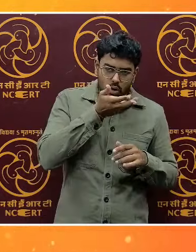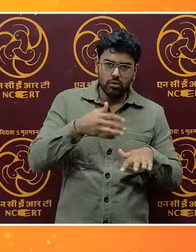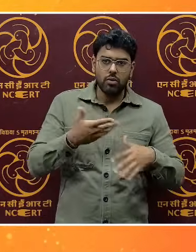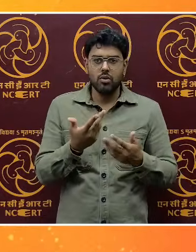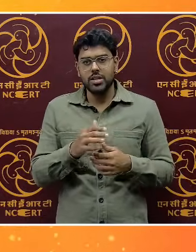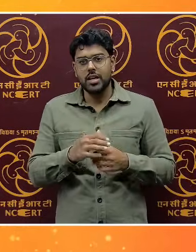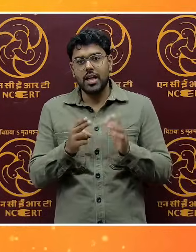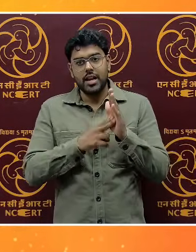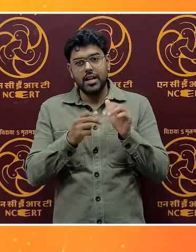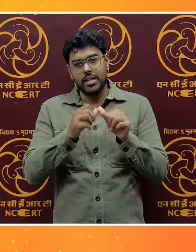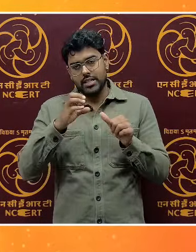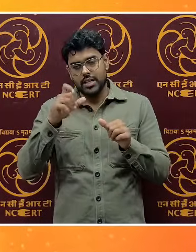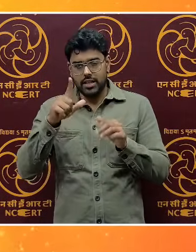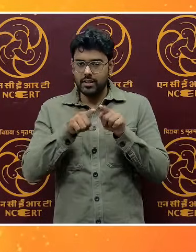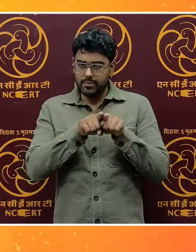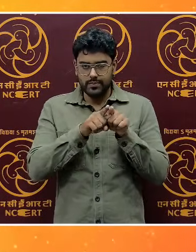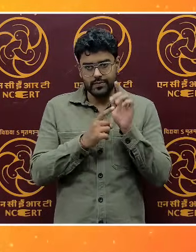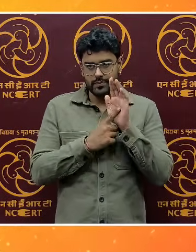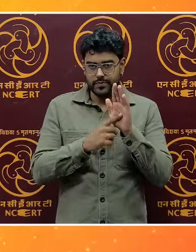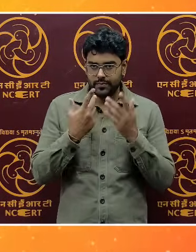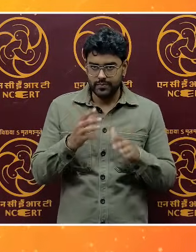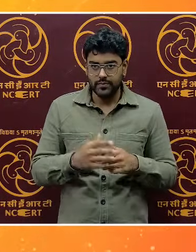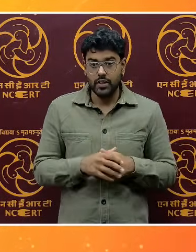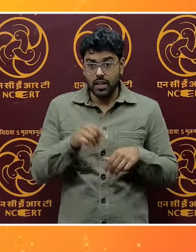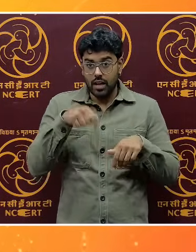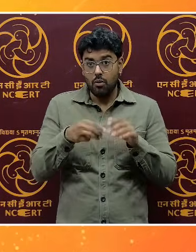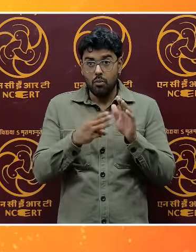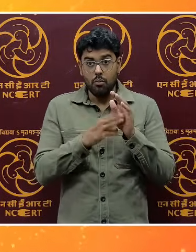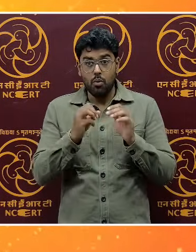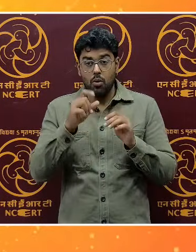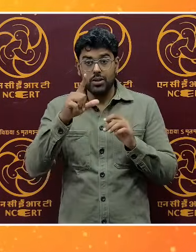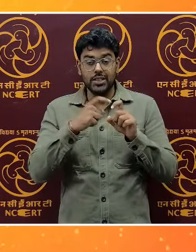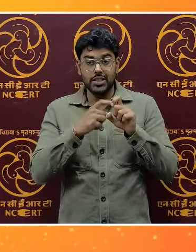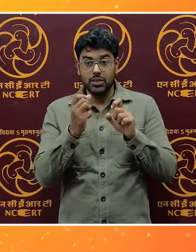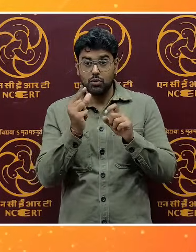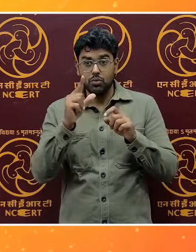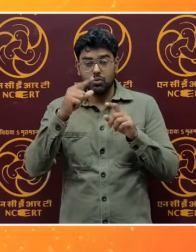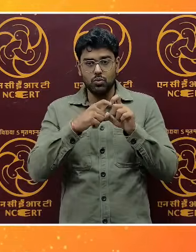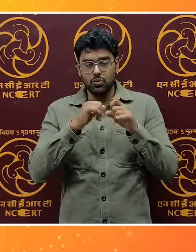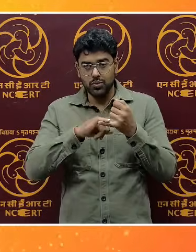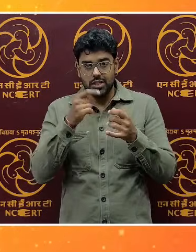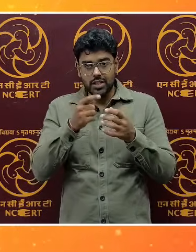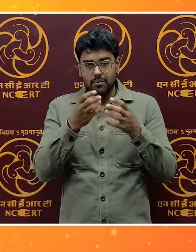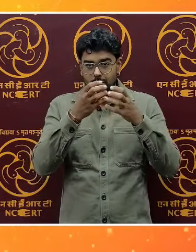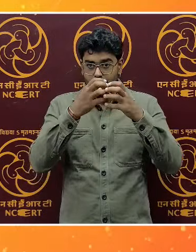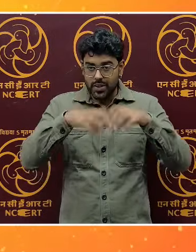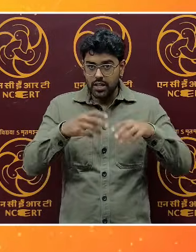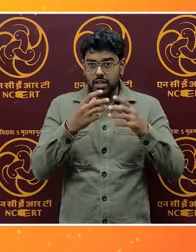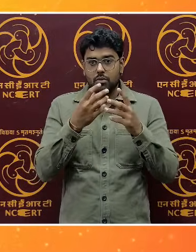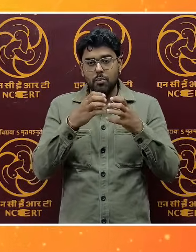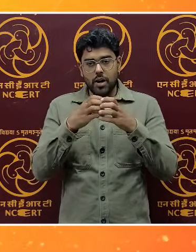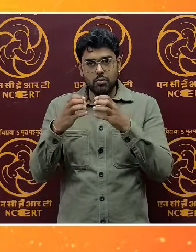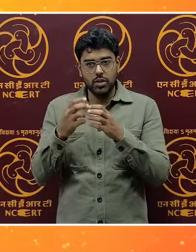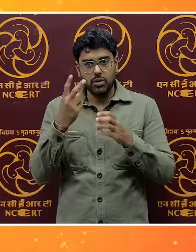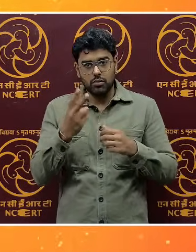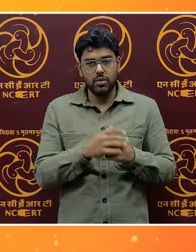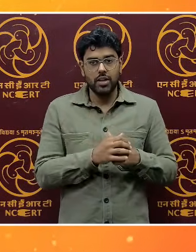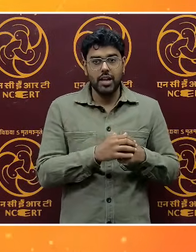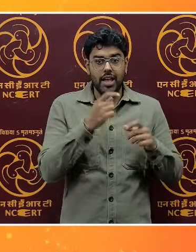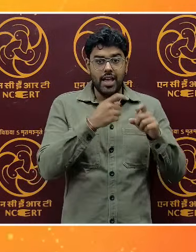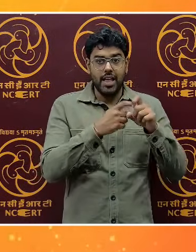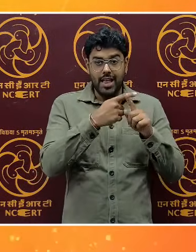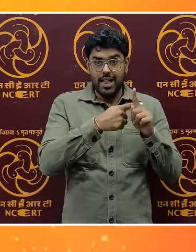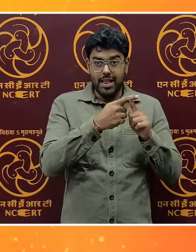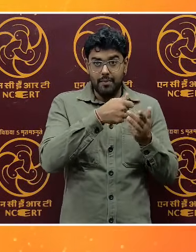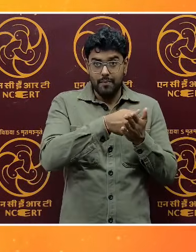of NaCl. Right? Now molecules further, they are divided into 2 categories, that is molecule of element and